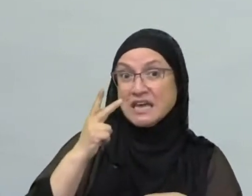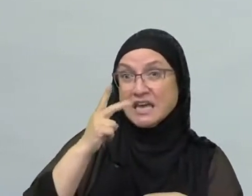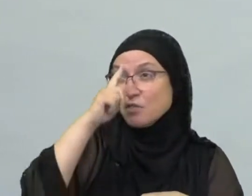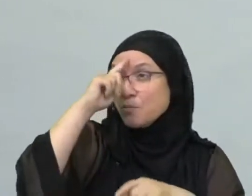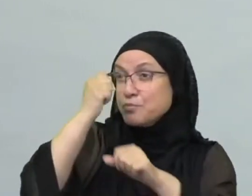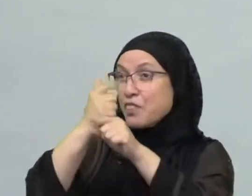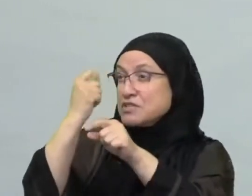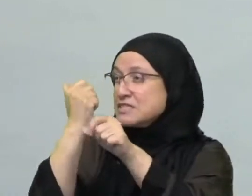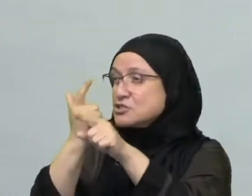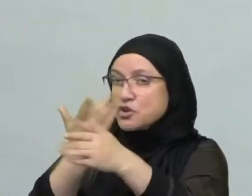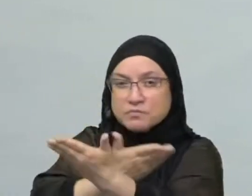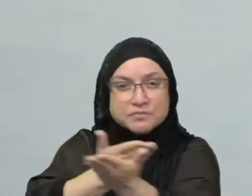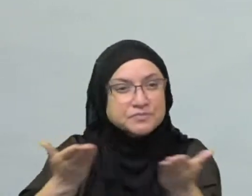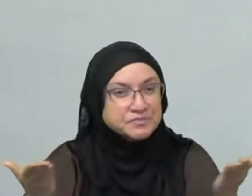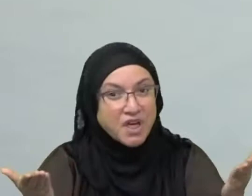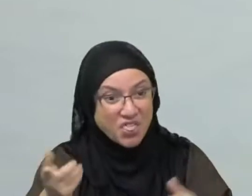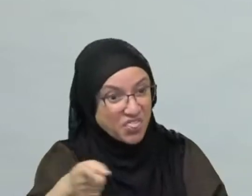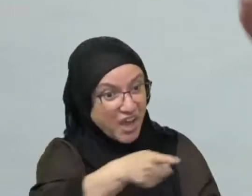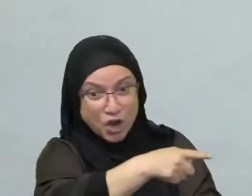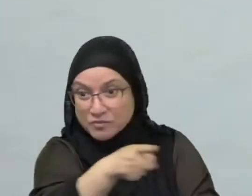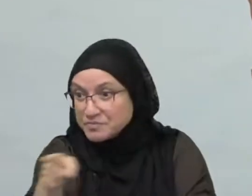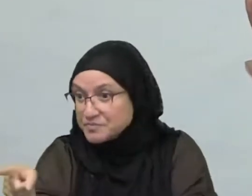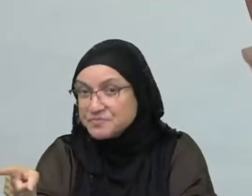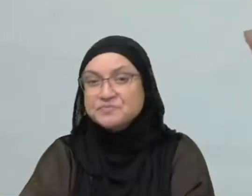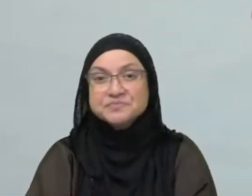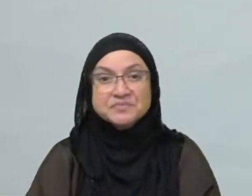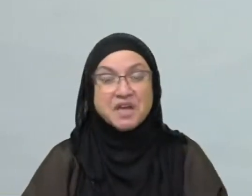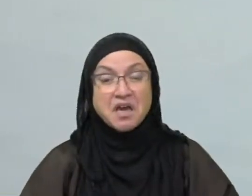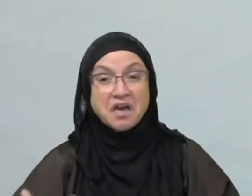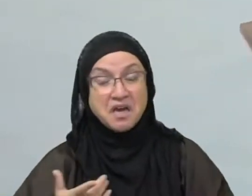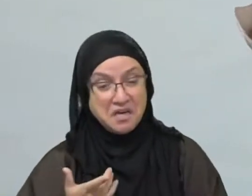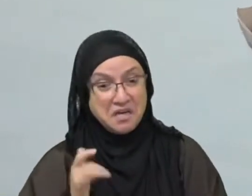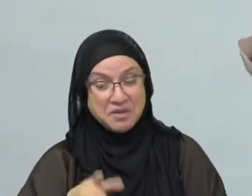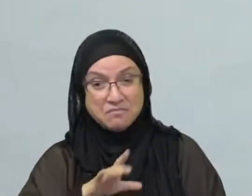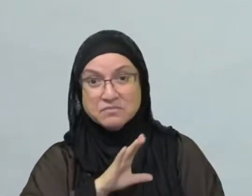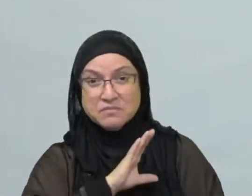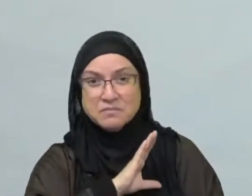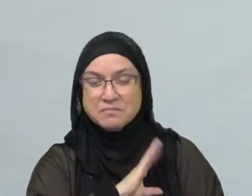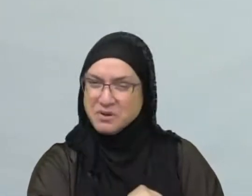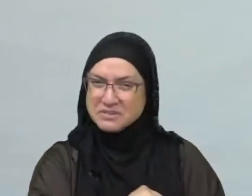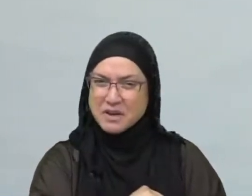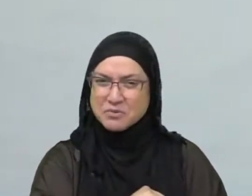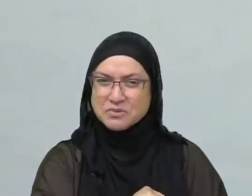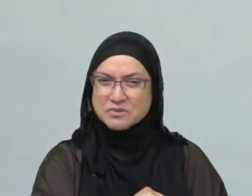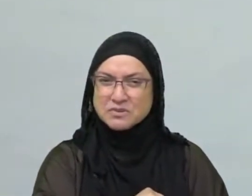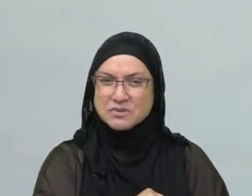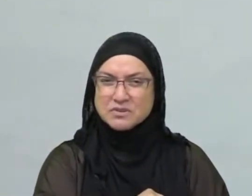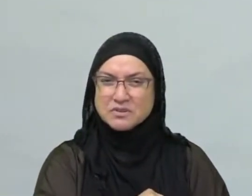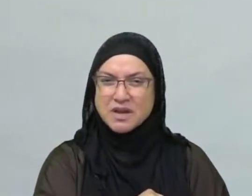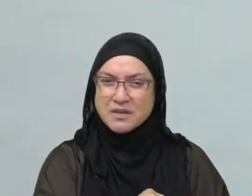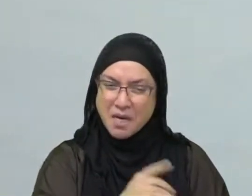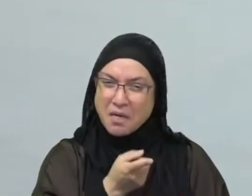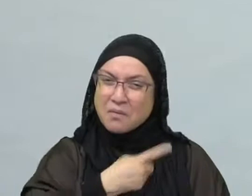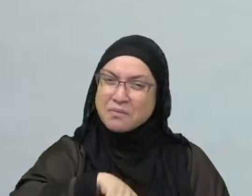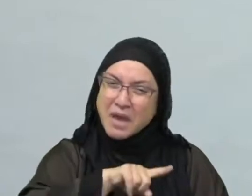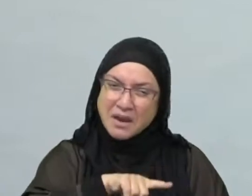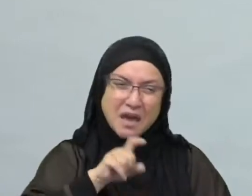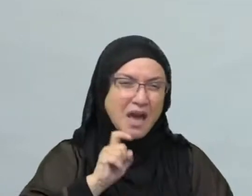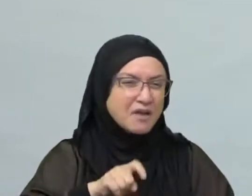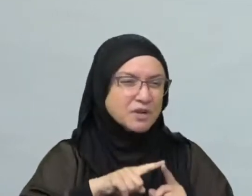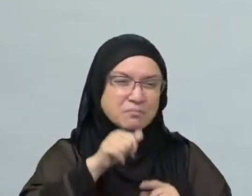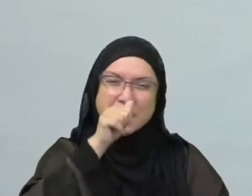that break the heart. As-sadmat al-ula is that we have now retreated to the mountains and we are looking at the battlefield when